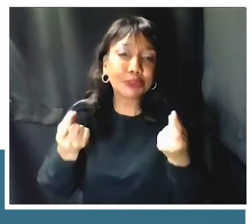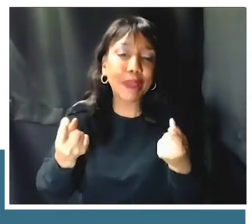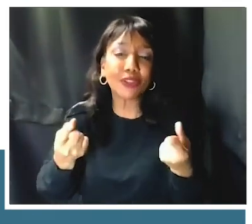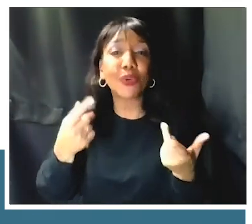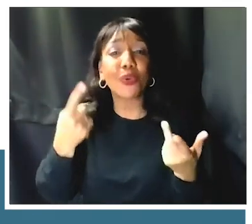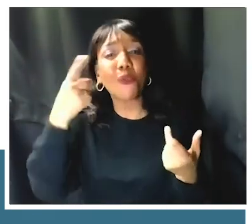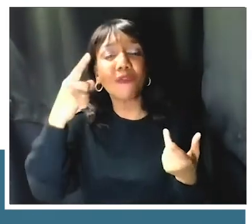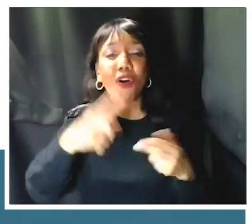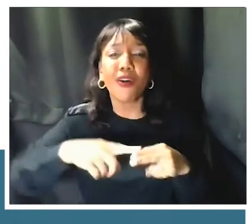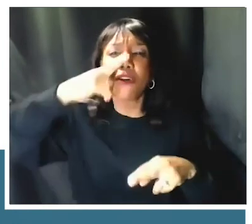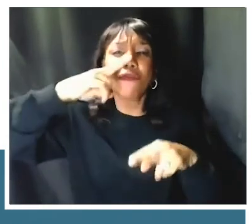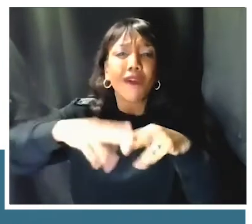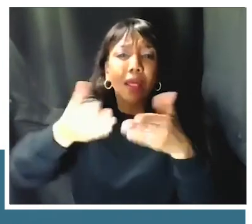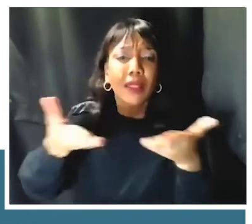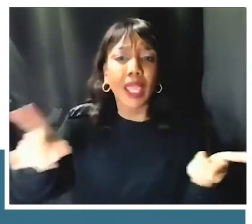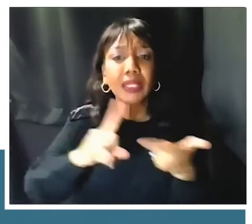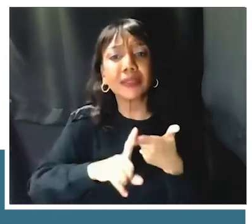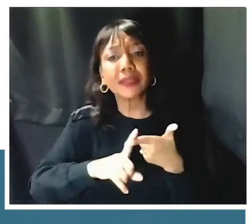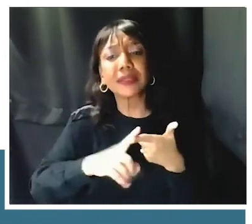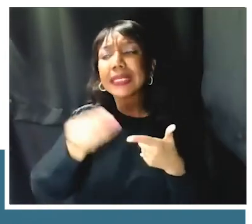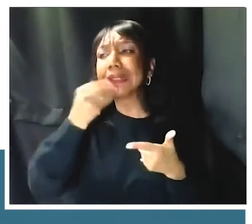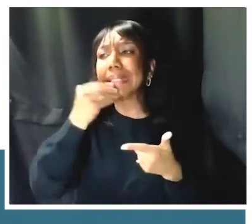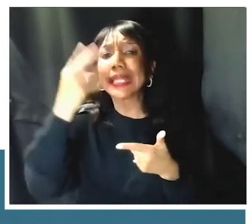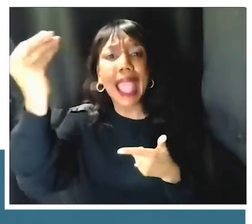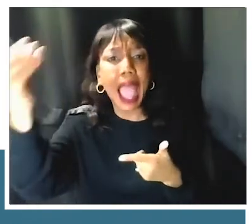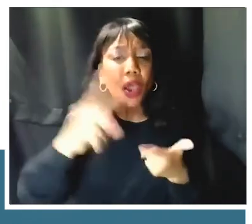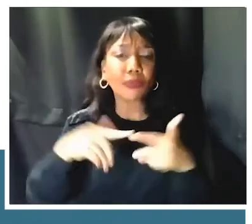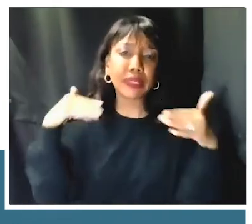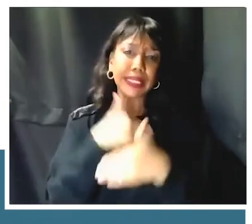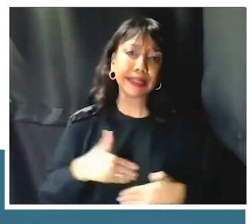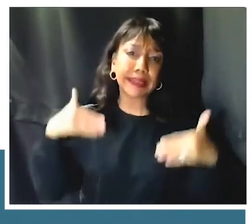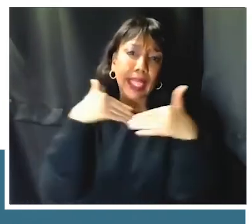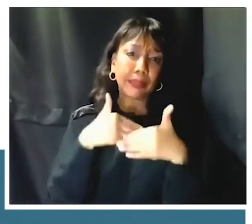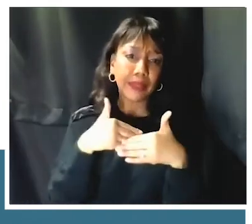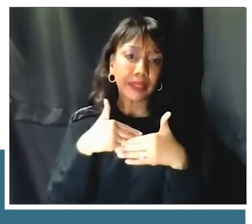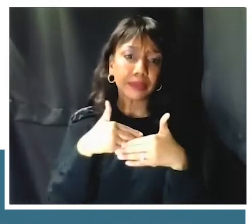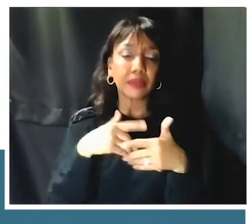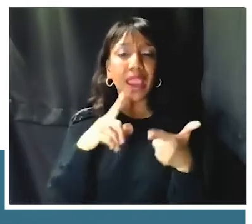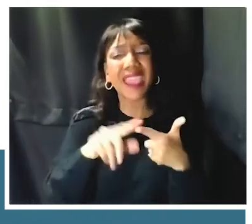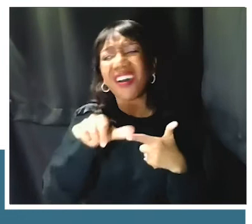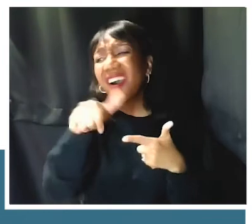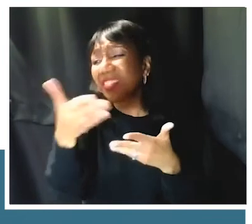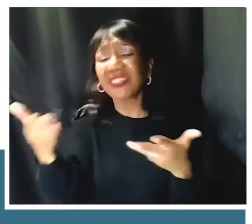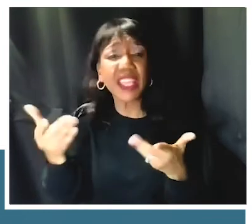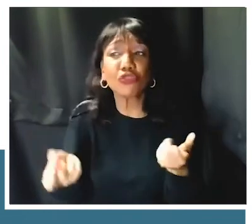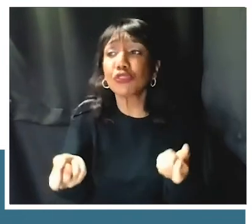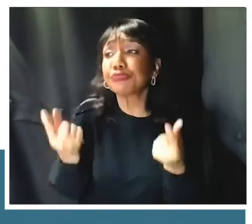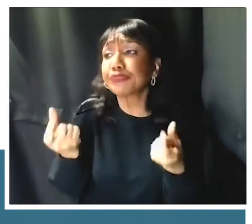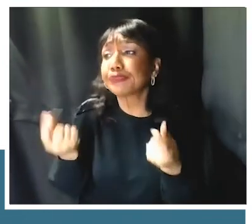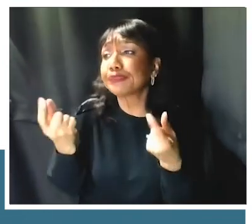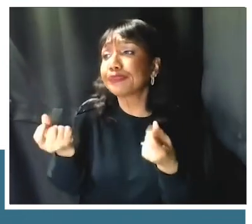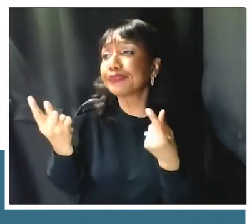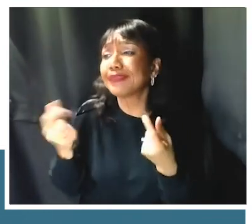Included in your non-vital expenses are personal spending, for example, recreation, dining